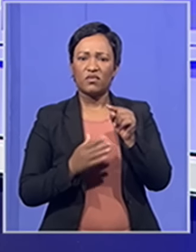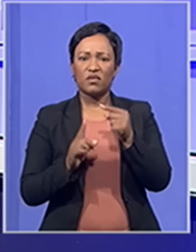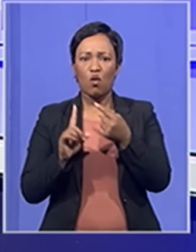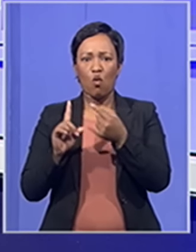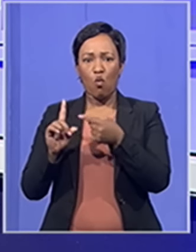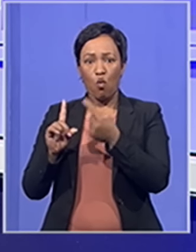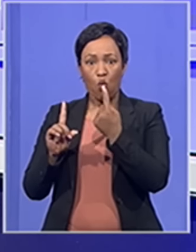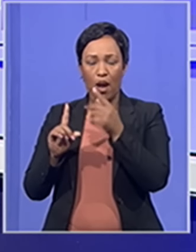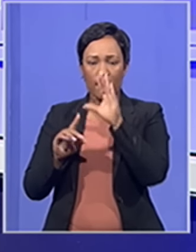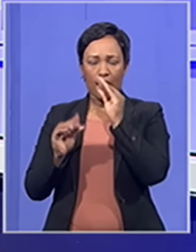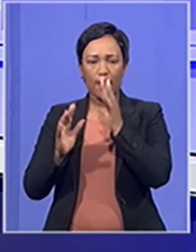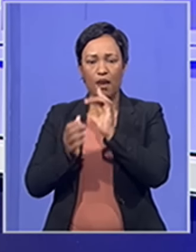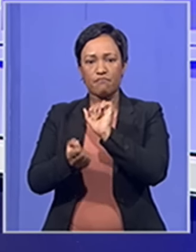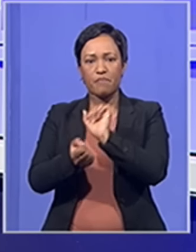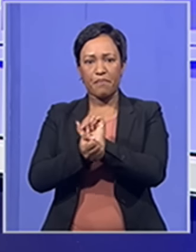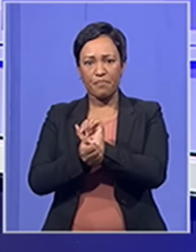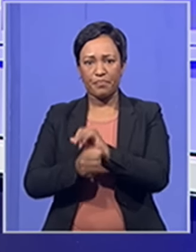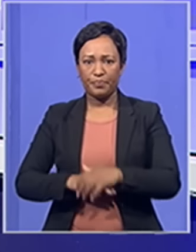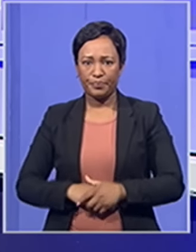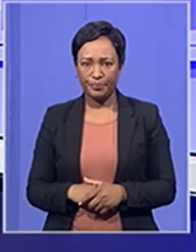a le mongwe kwa sekolong seo.